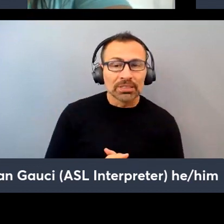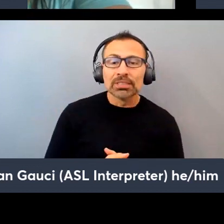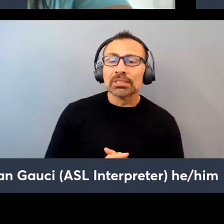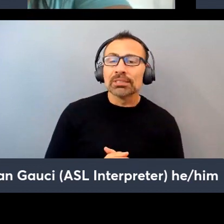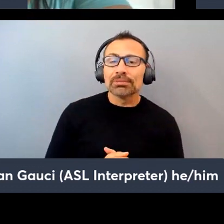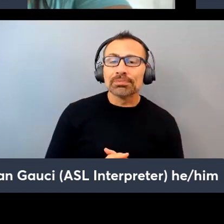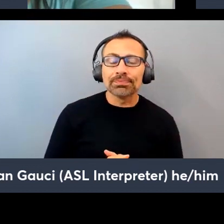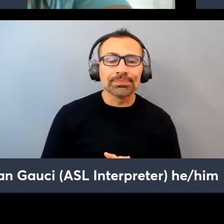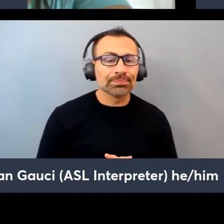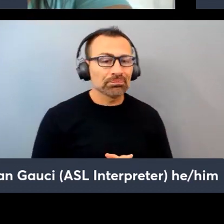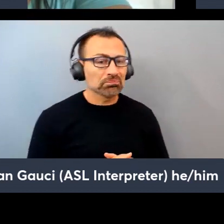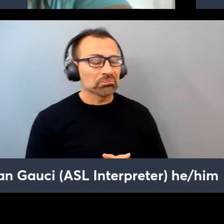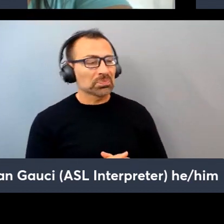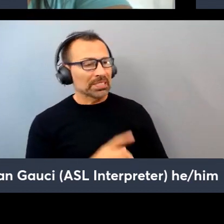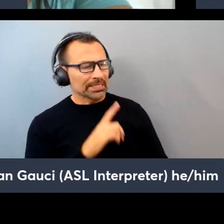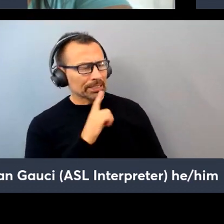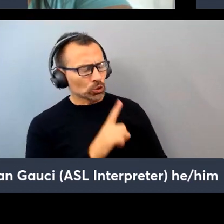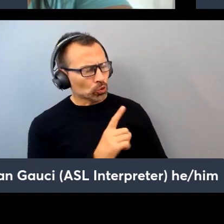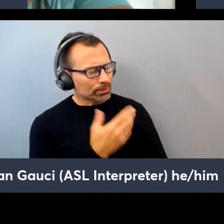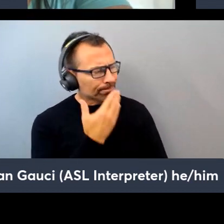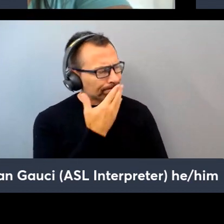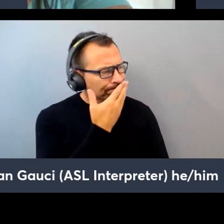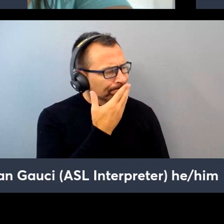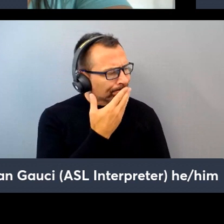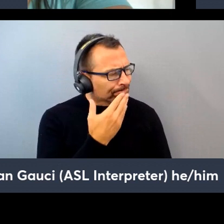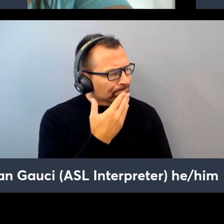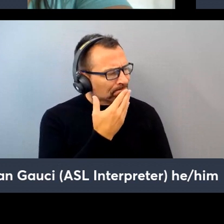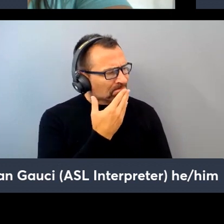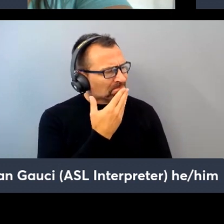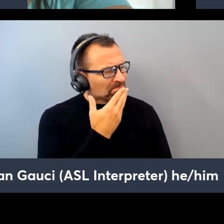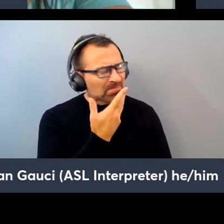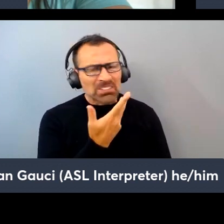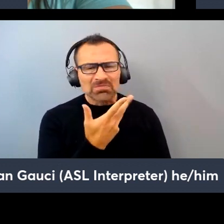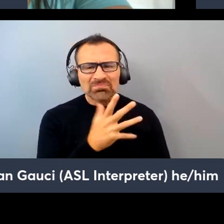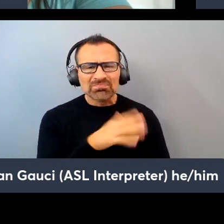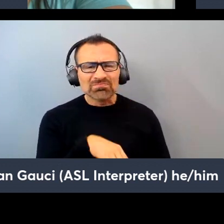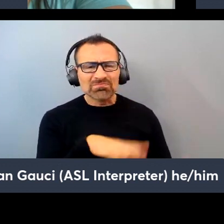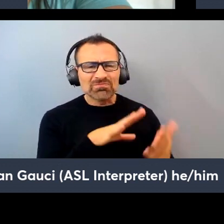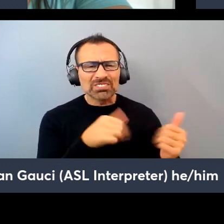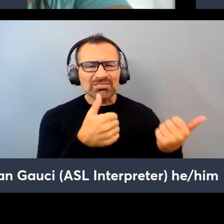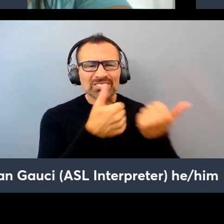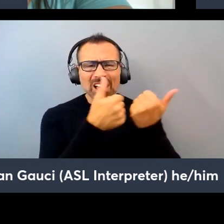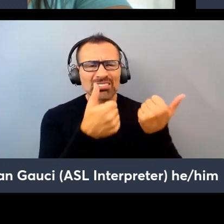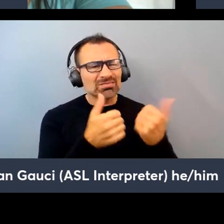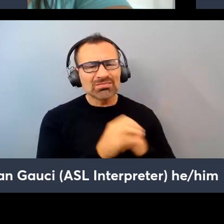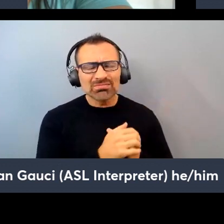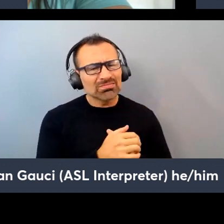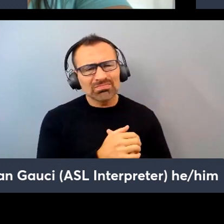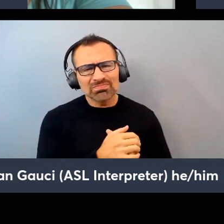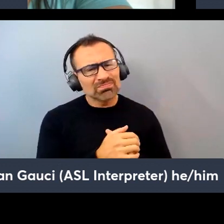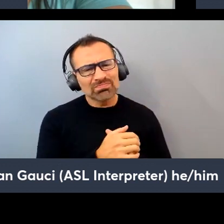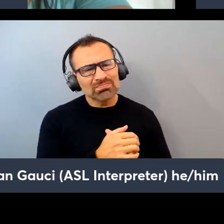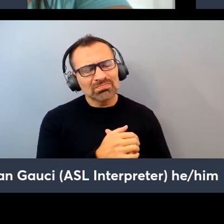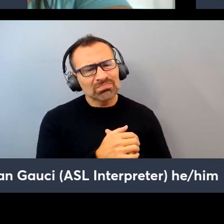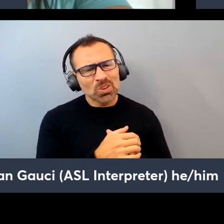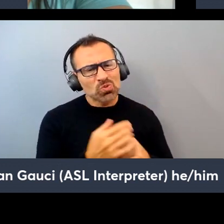Sure. So I don't know that we necessarily had a lot of challenges adopting the use of StackSets, at least not as far as the technology